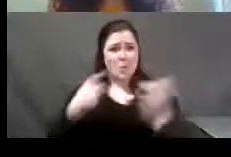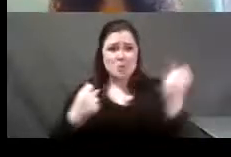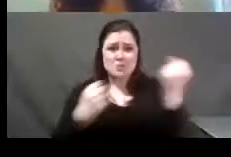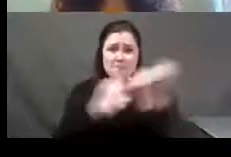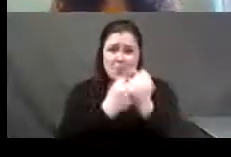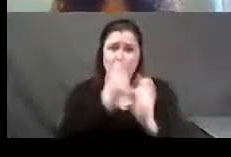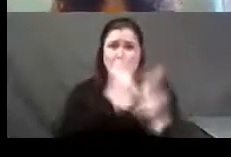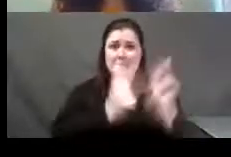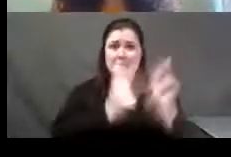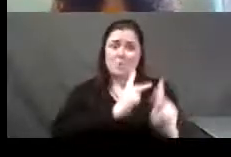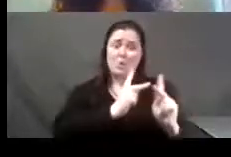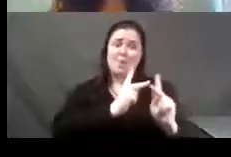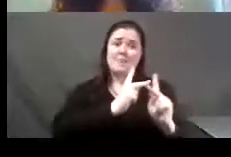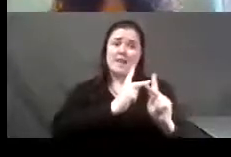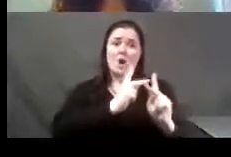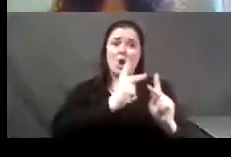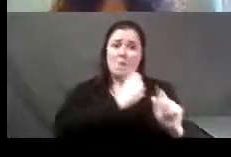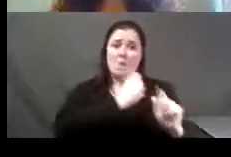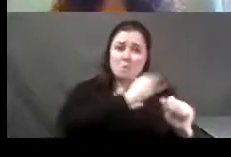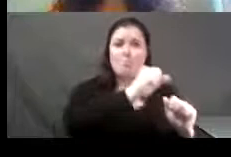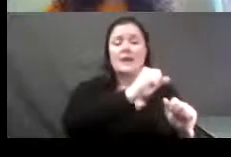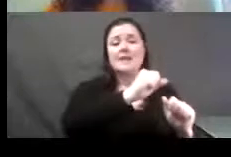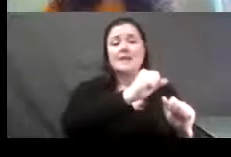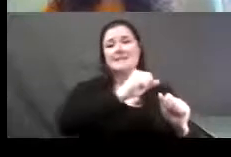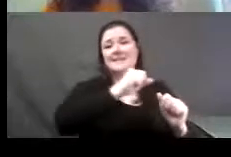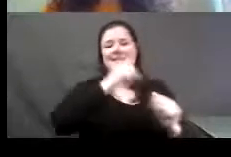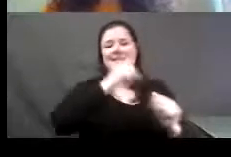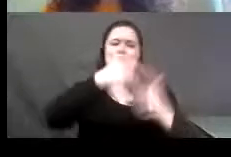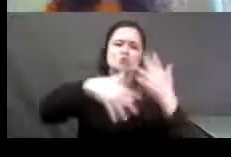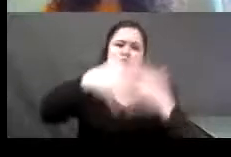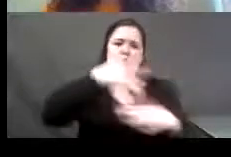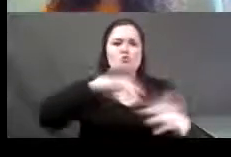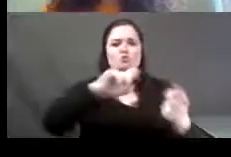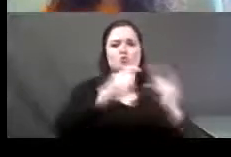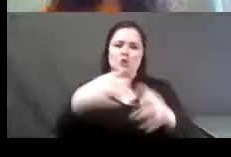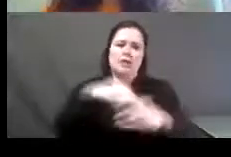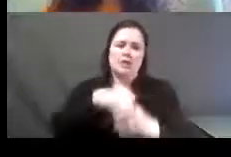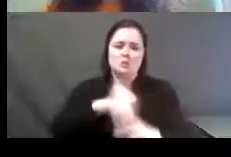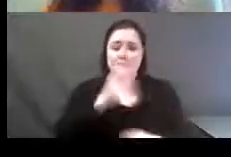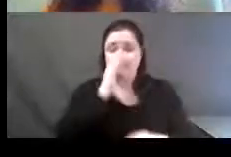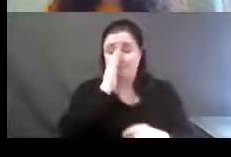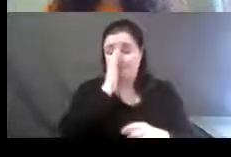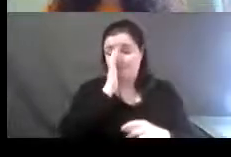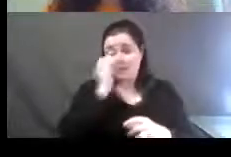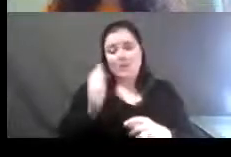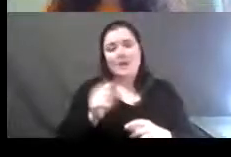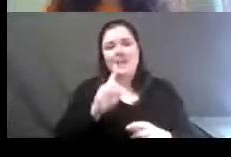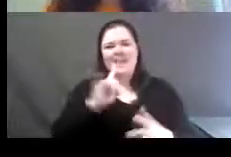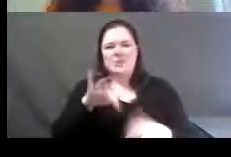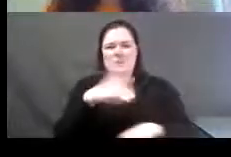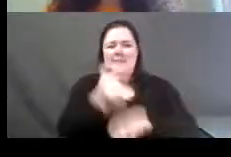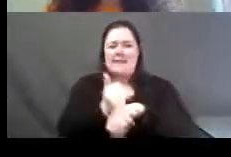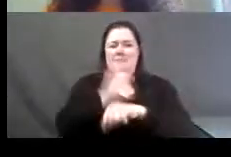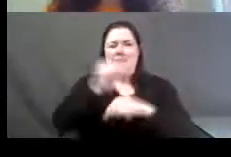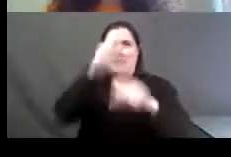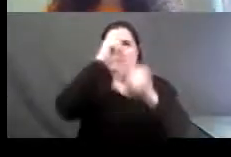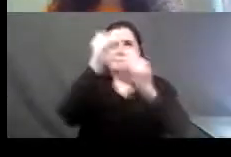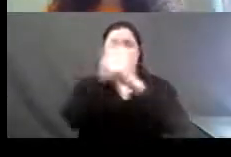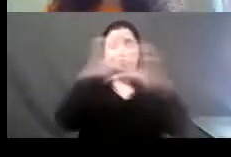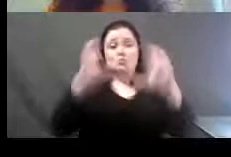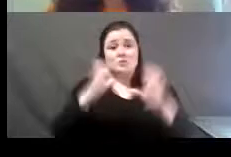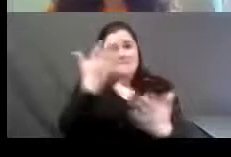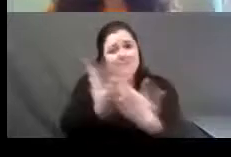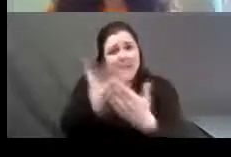other types of social change engagement. So I always like to set it up that way to just validate people